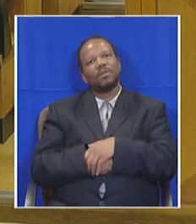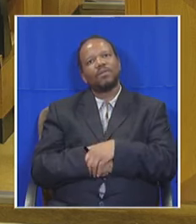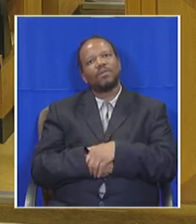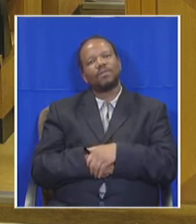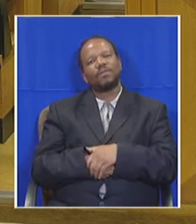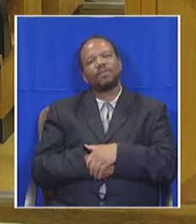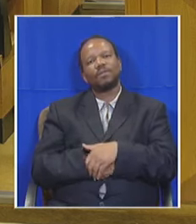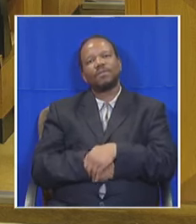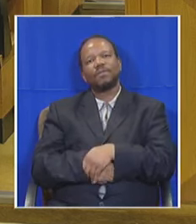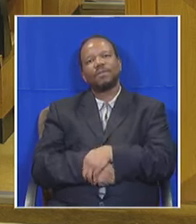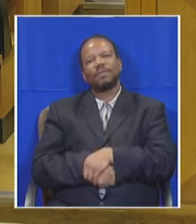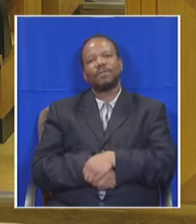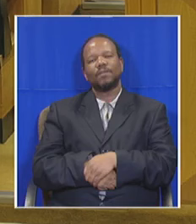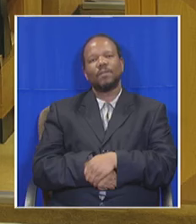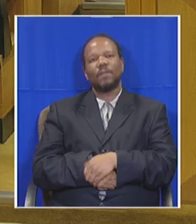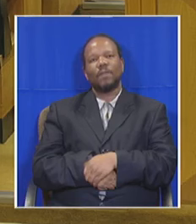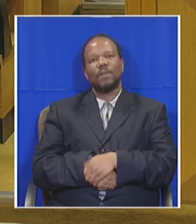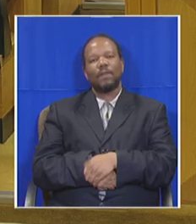youth.